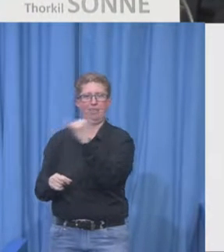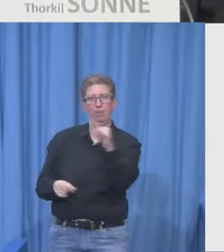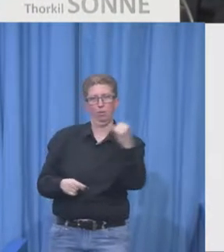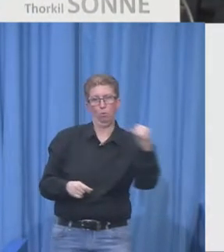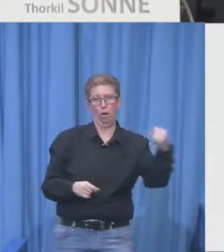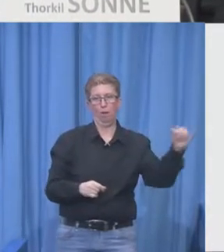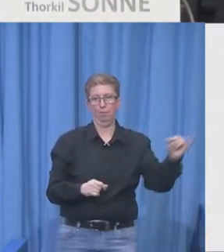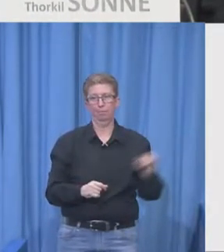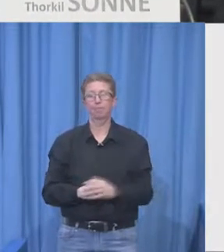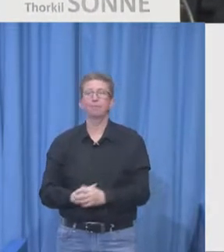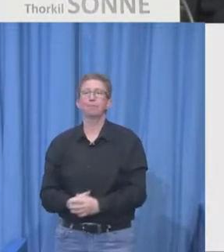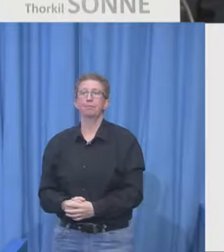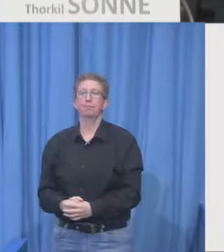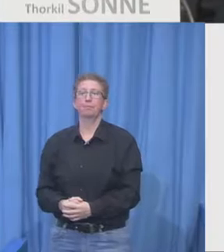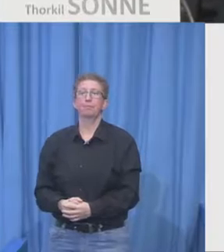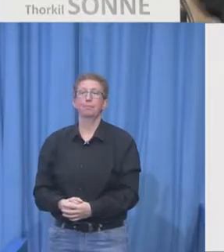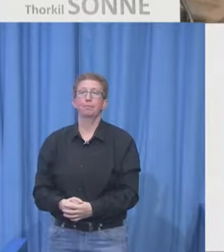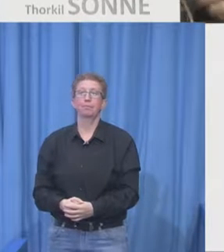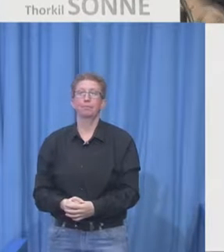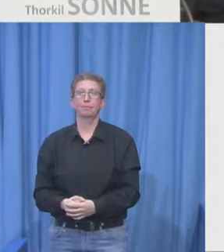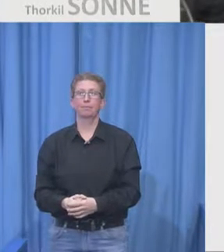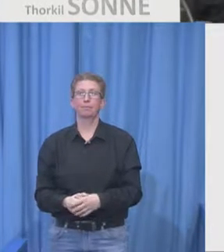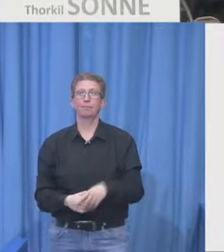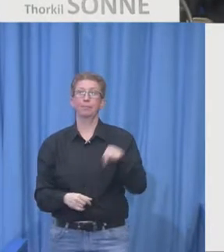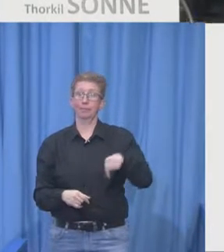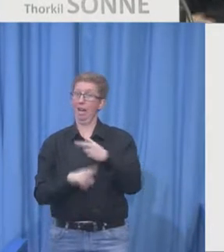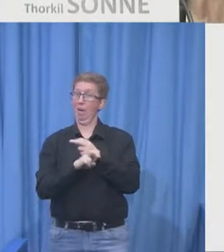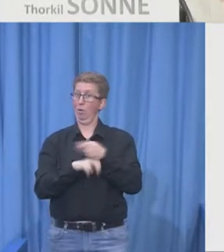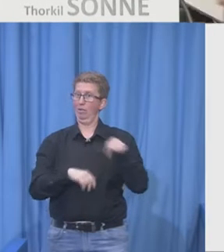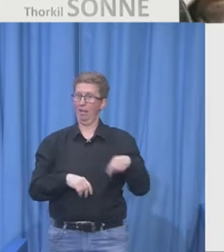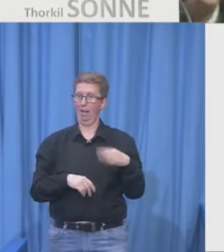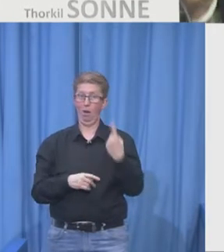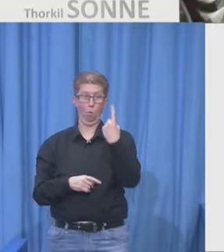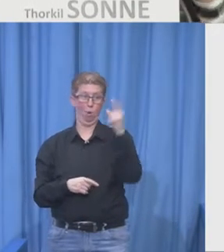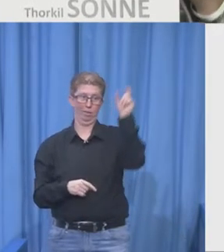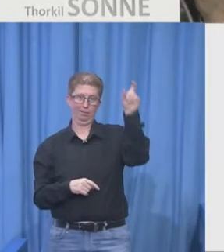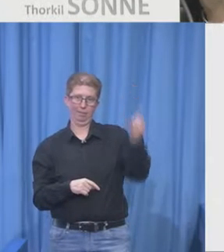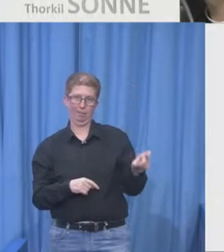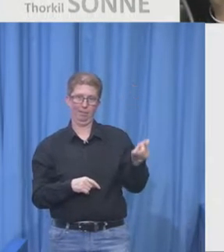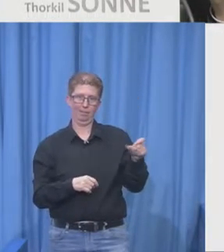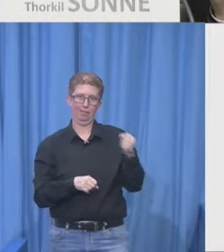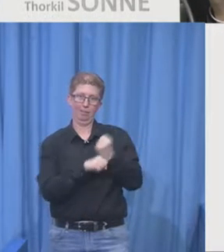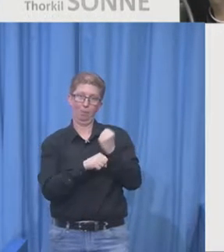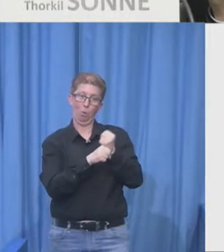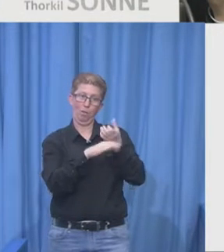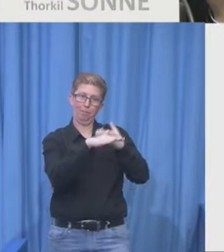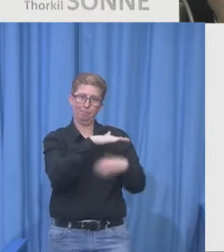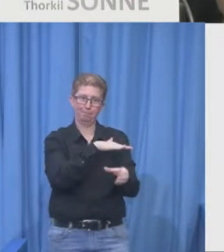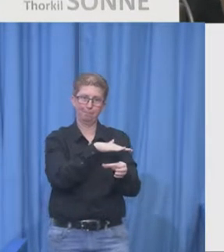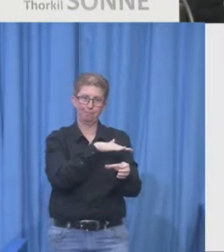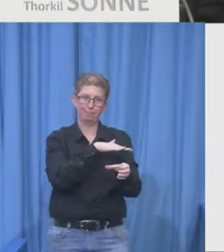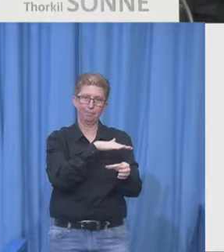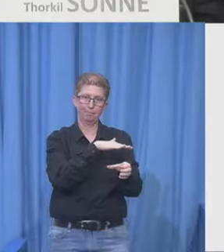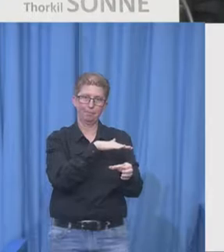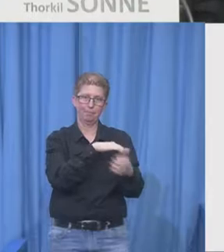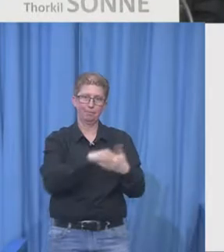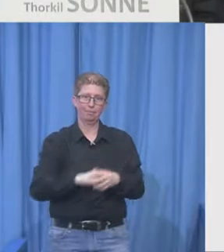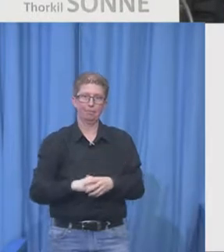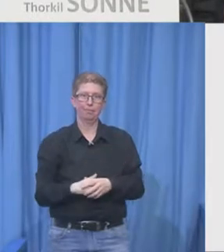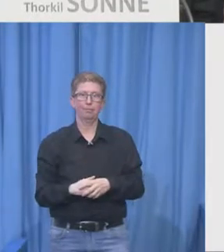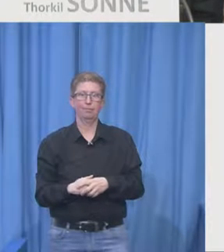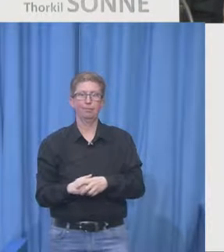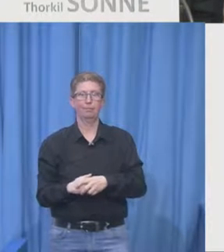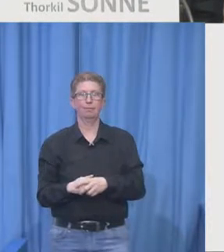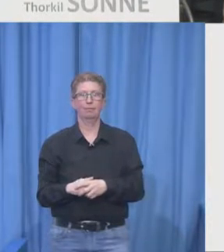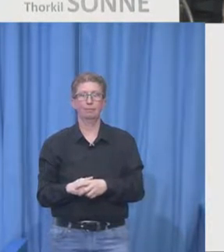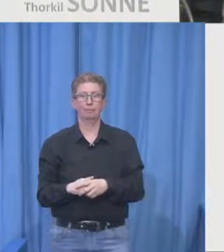and employees in Austria even today gave me a book about his story. Ich muss